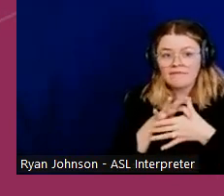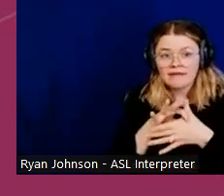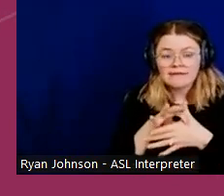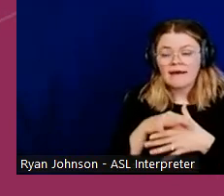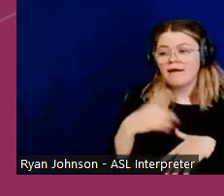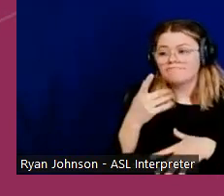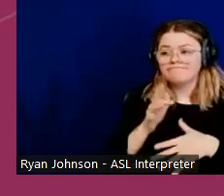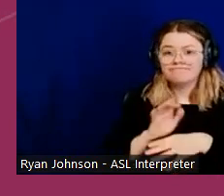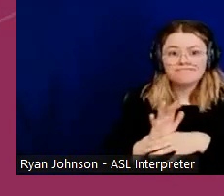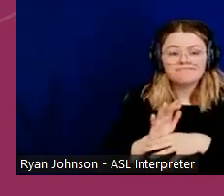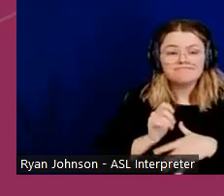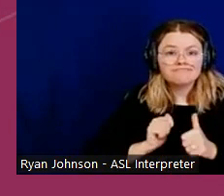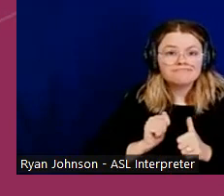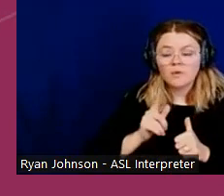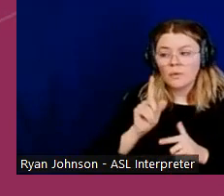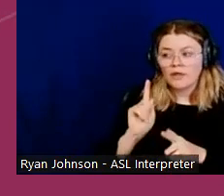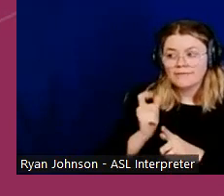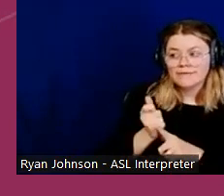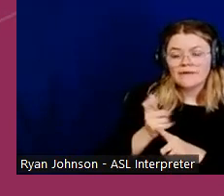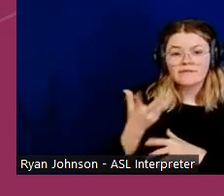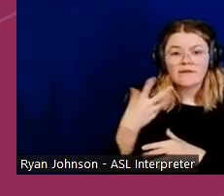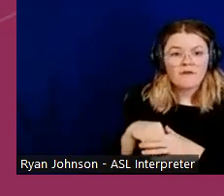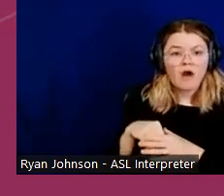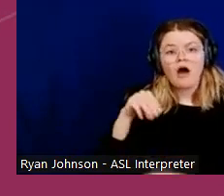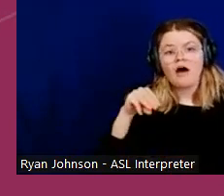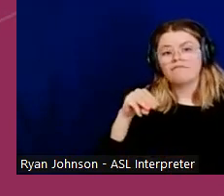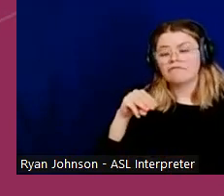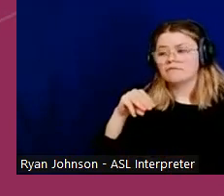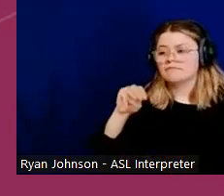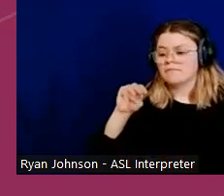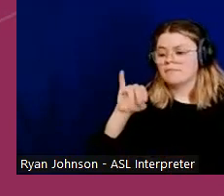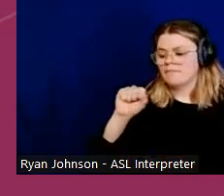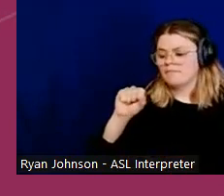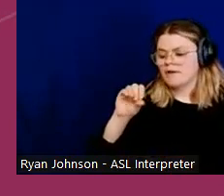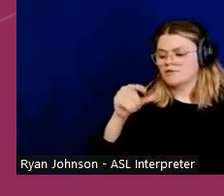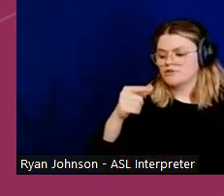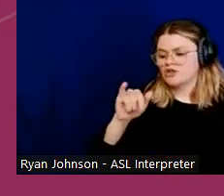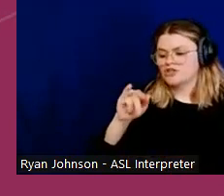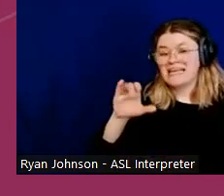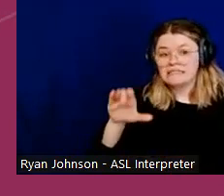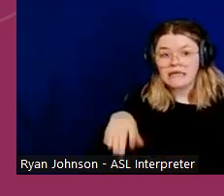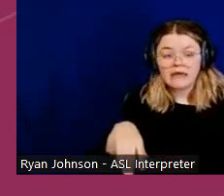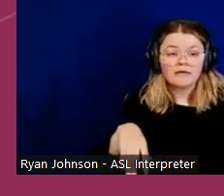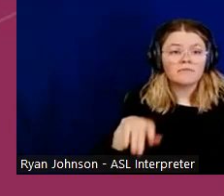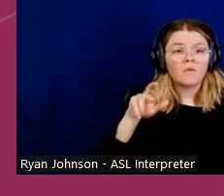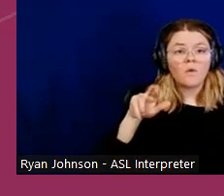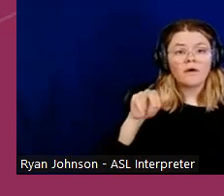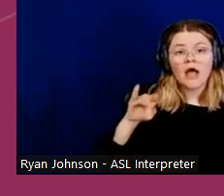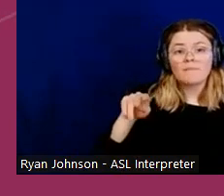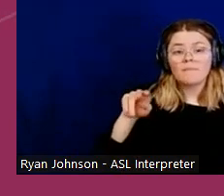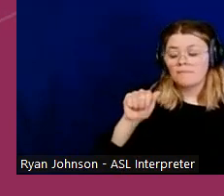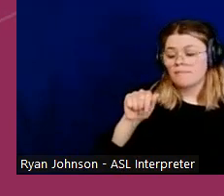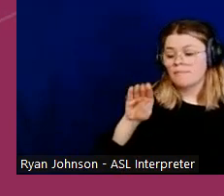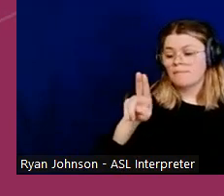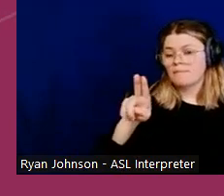become more accepting of those behaviors, and those individuals are more likely to accept the